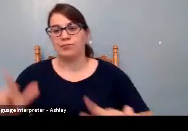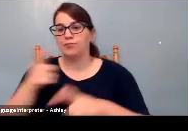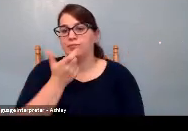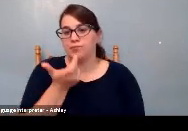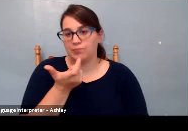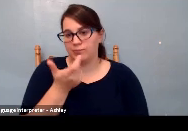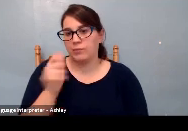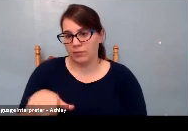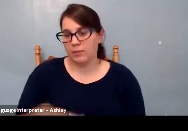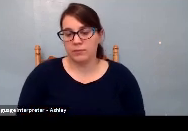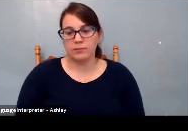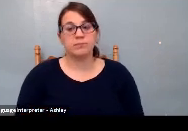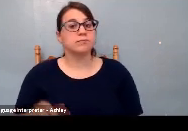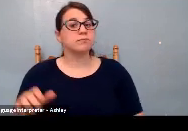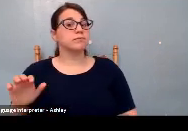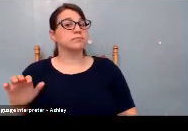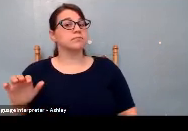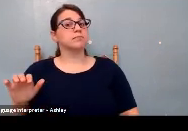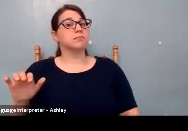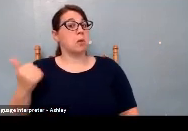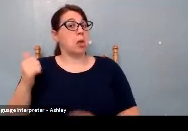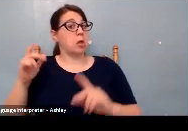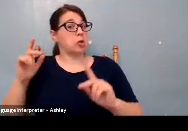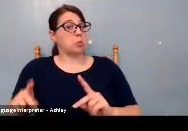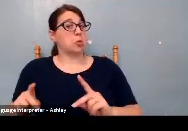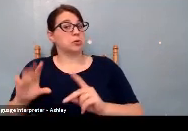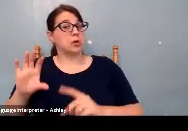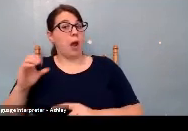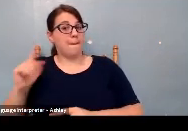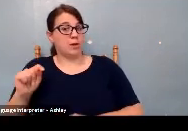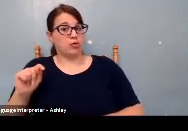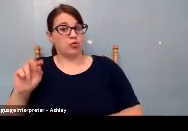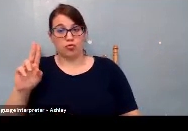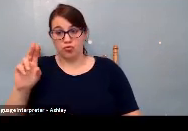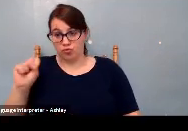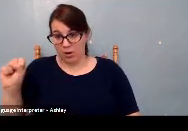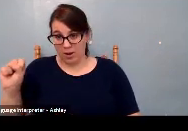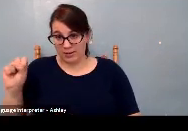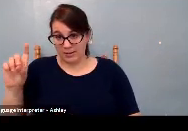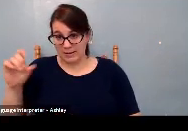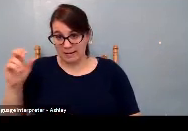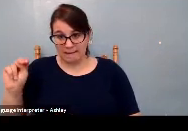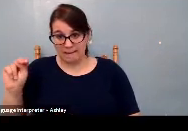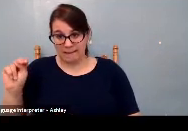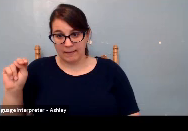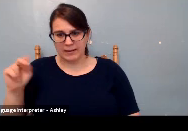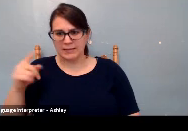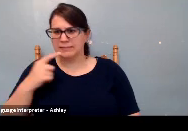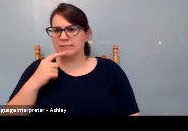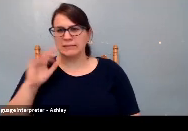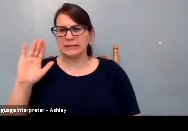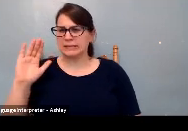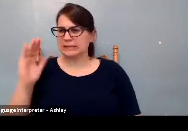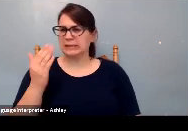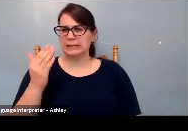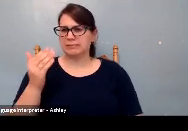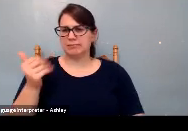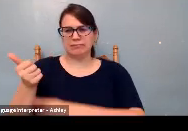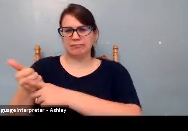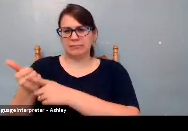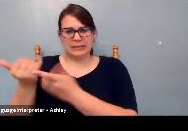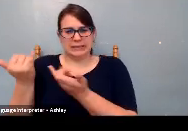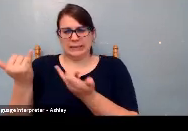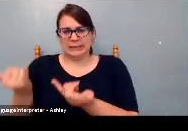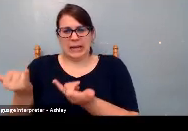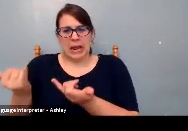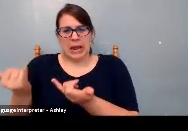And also we have a comment in the chat from Russ Dean. He made a comment that it doesn't appear as though he's eligible at this time. He may be